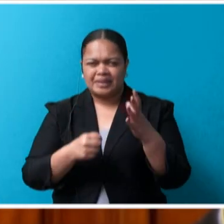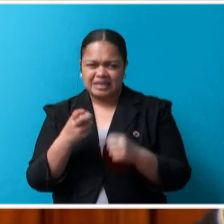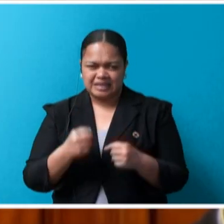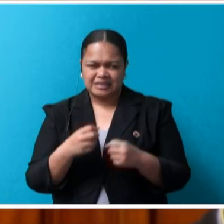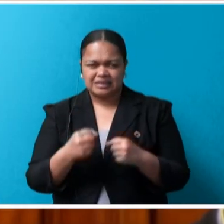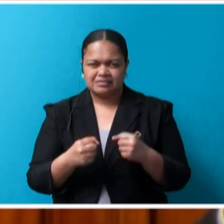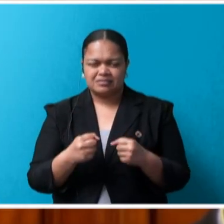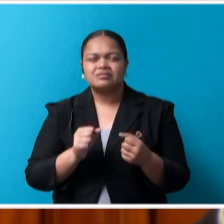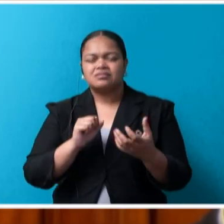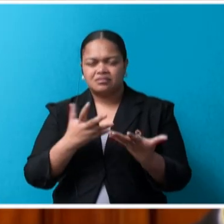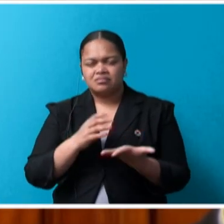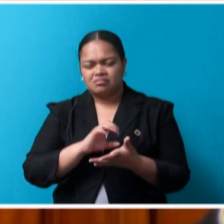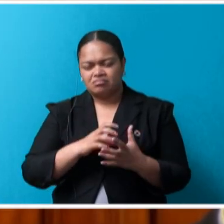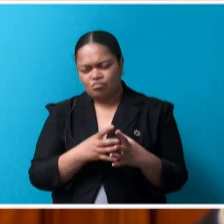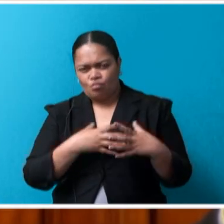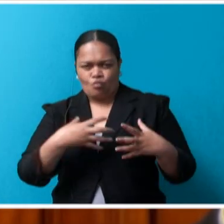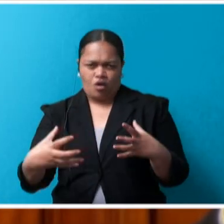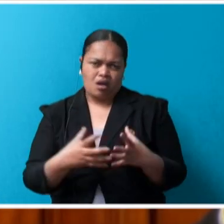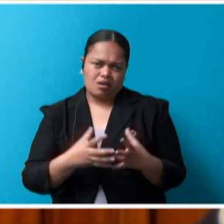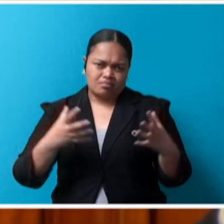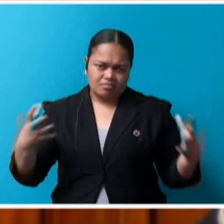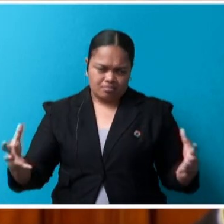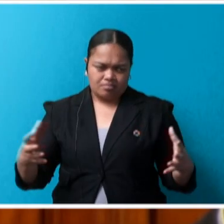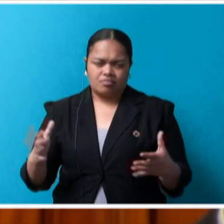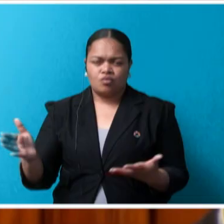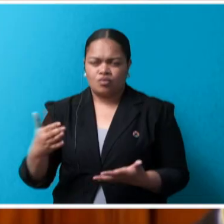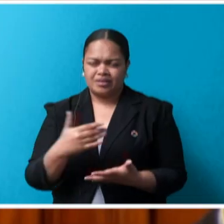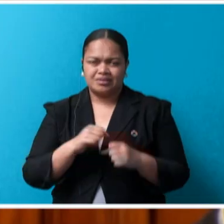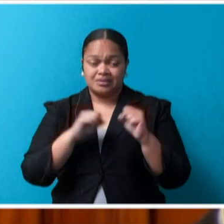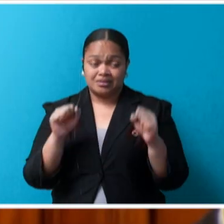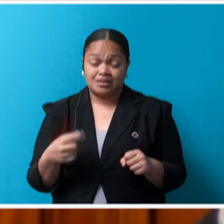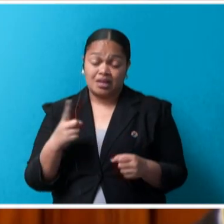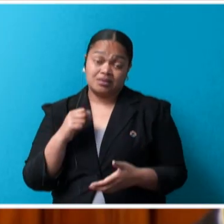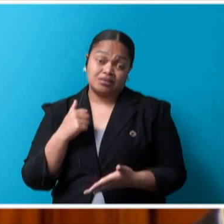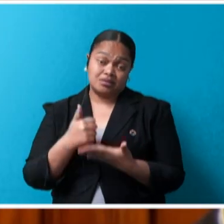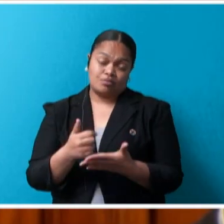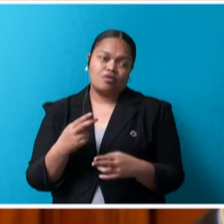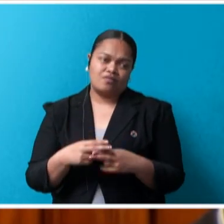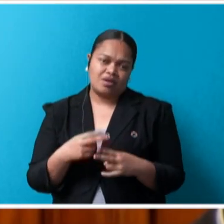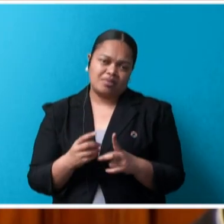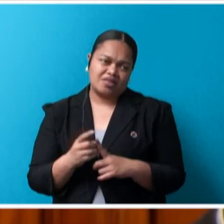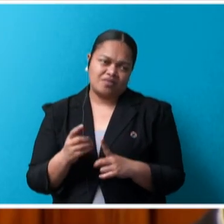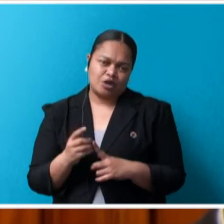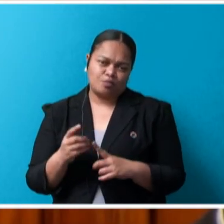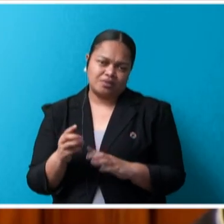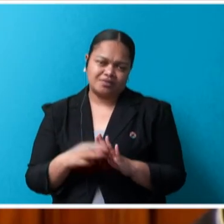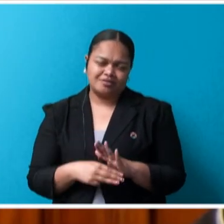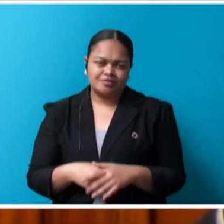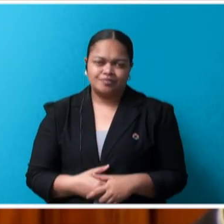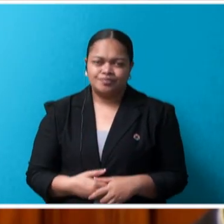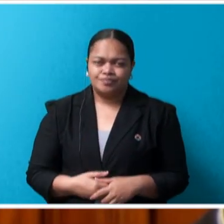productivity, strengthening collaboration and collection system, and supporting farmer development.